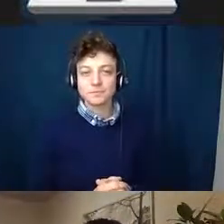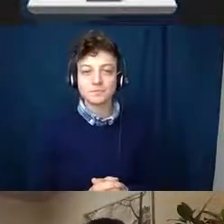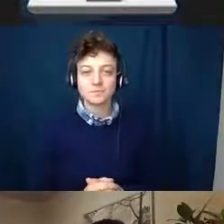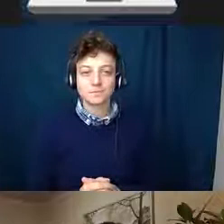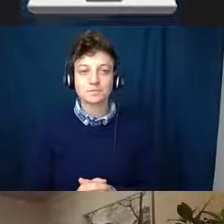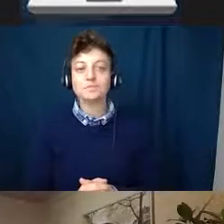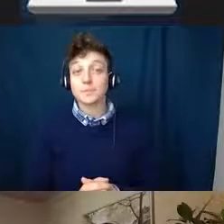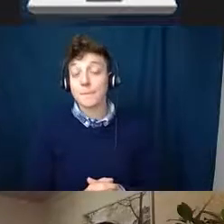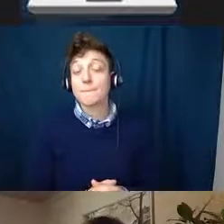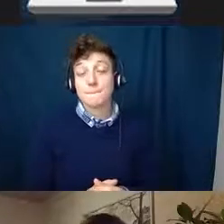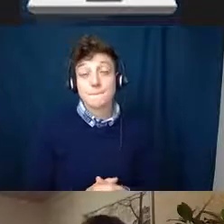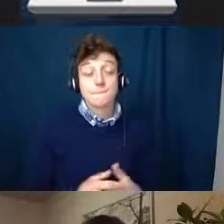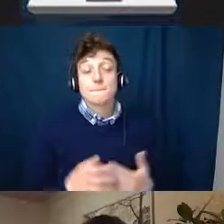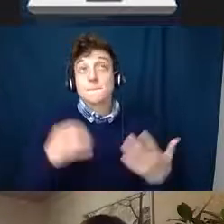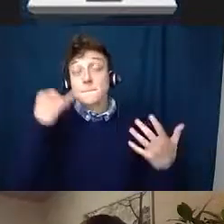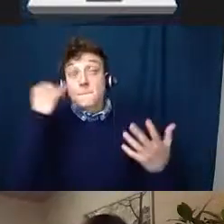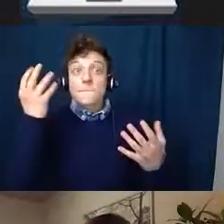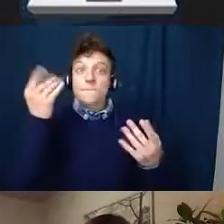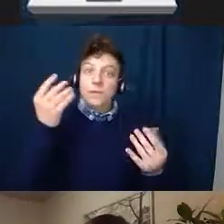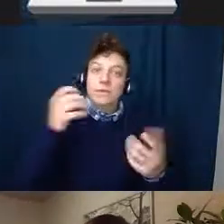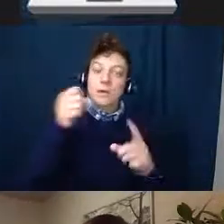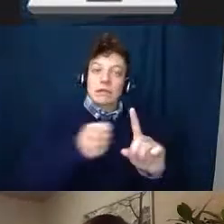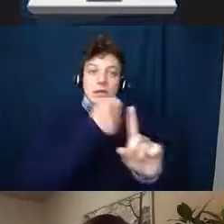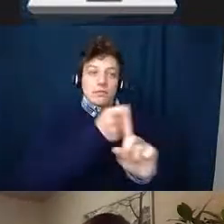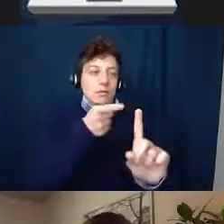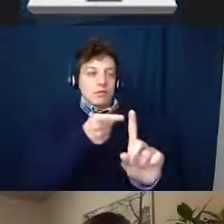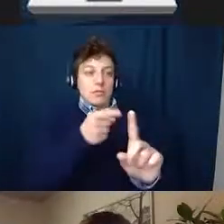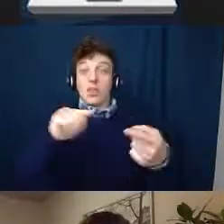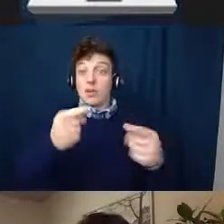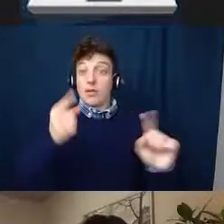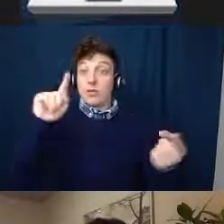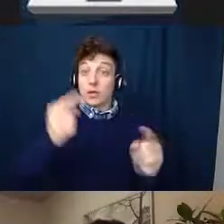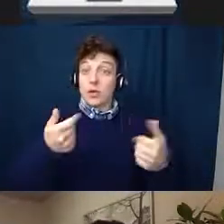And so really, if we think about, what we want the impact of harm reduction efforts to be,